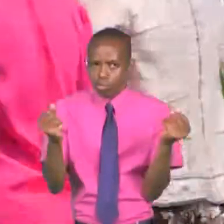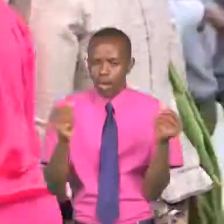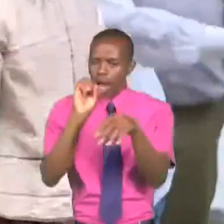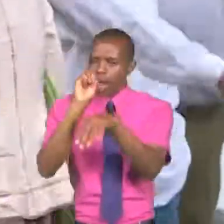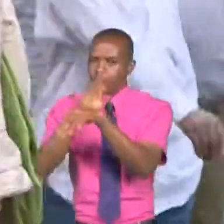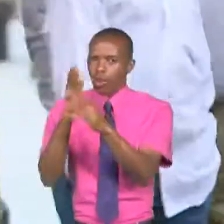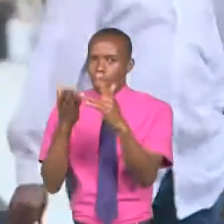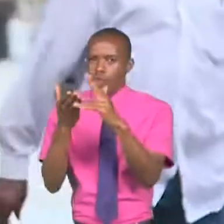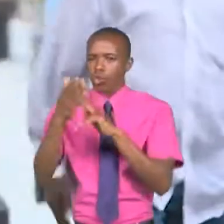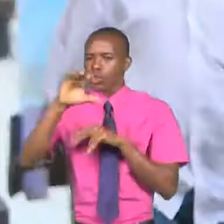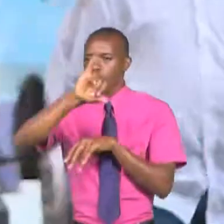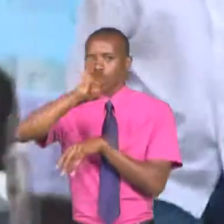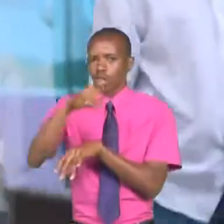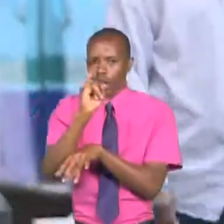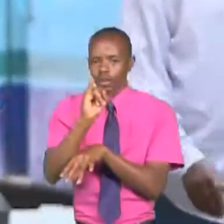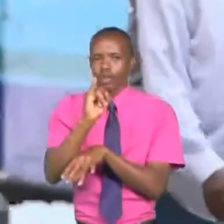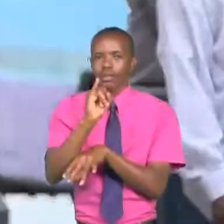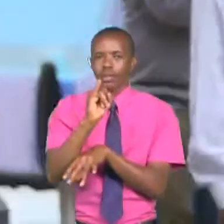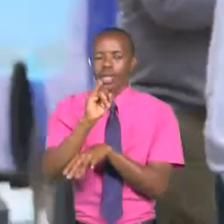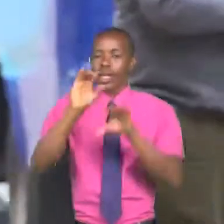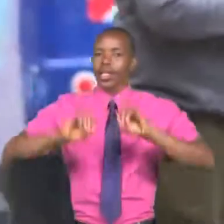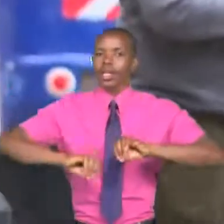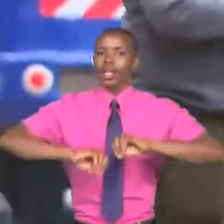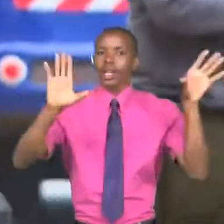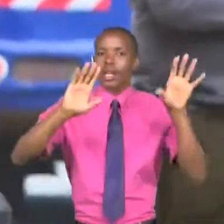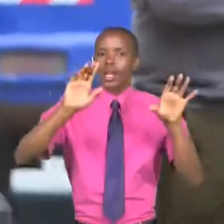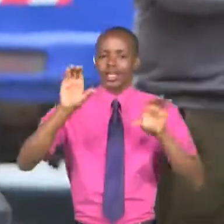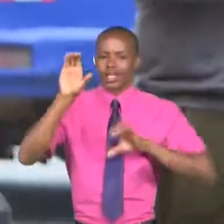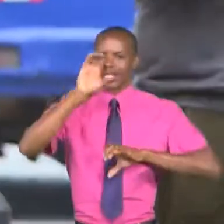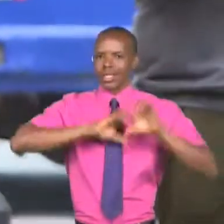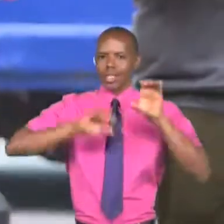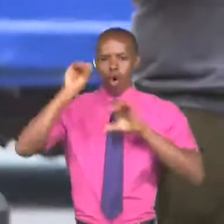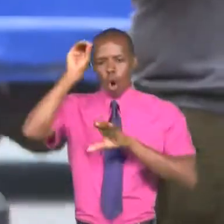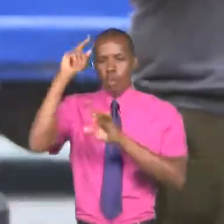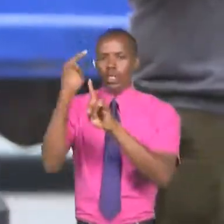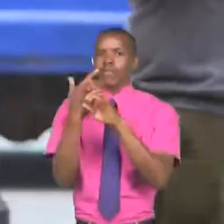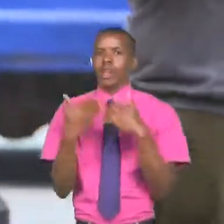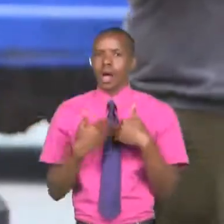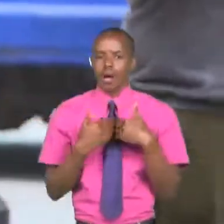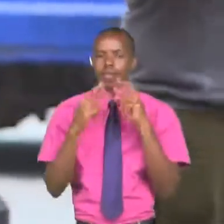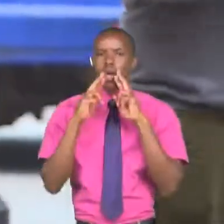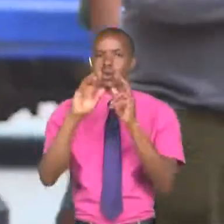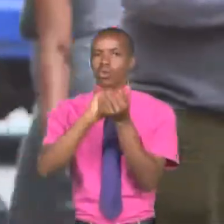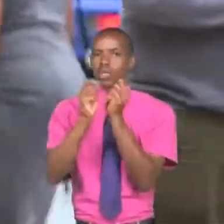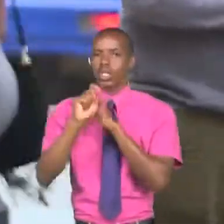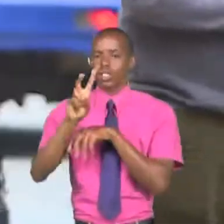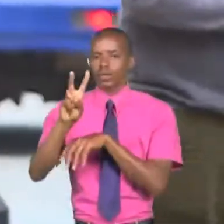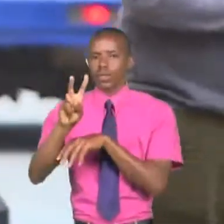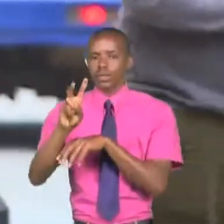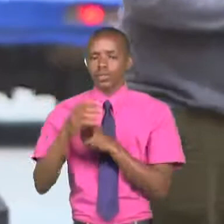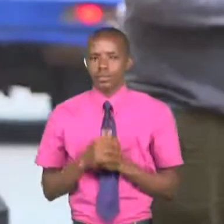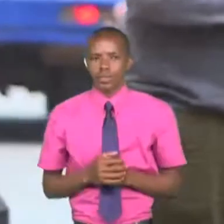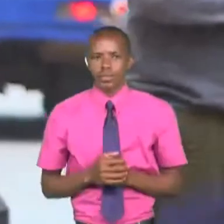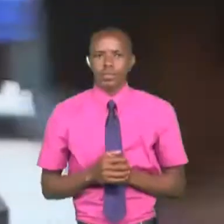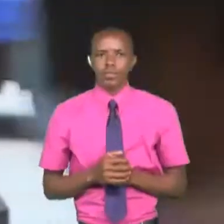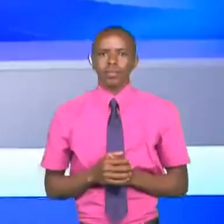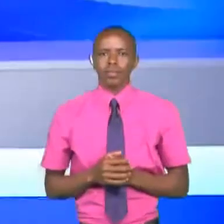Chief Justice David Maraga, clearly Kenyans are of different opinion. Reporting for Switch TV, I'm Wellington